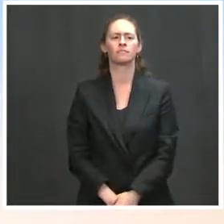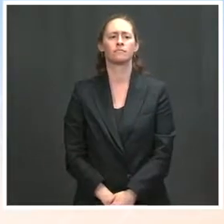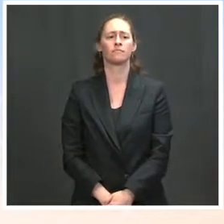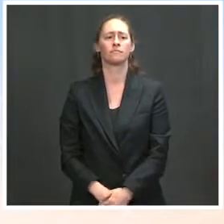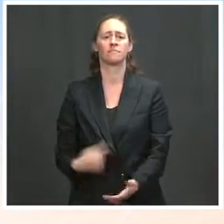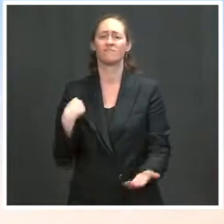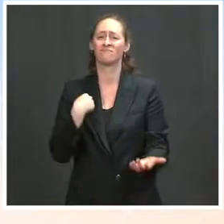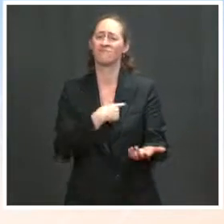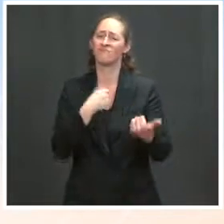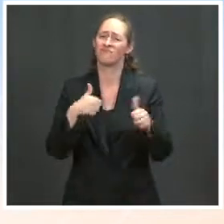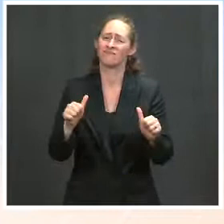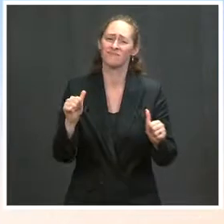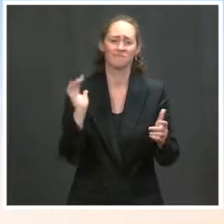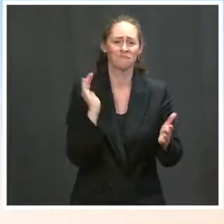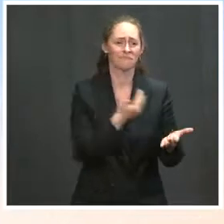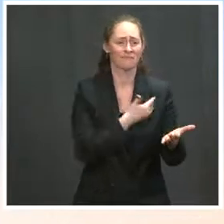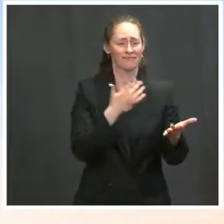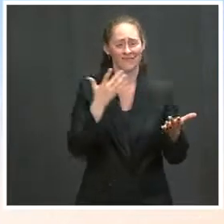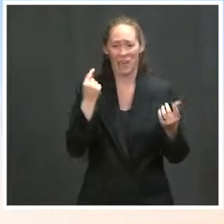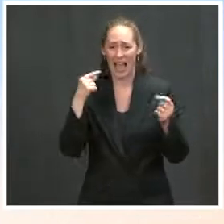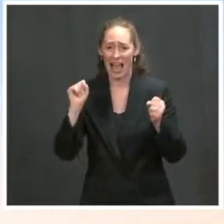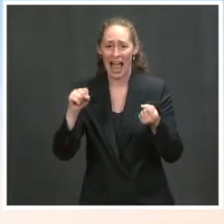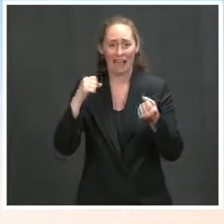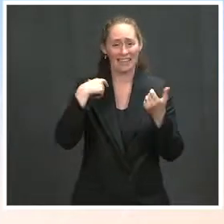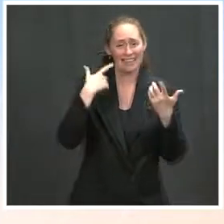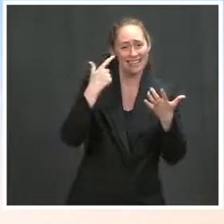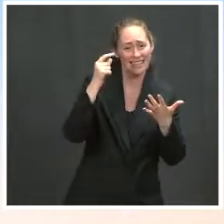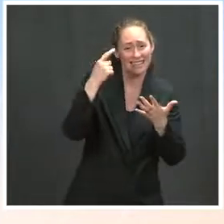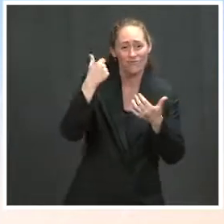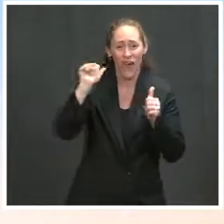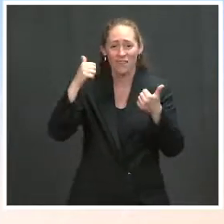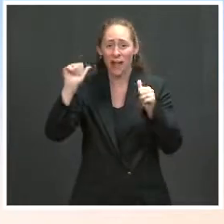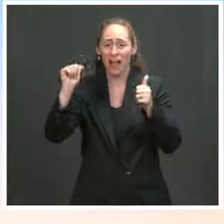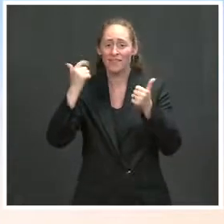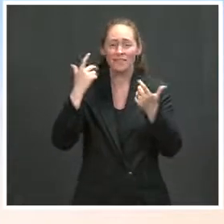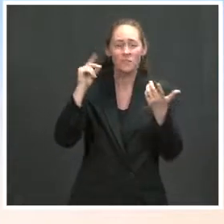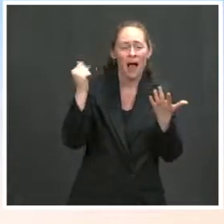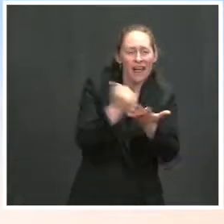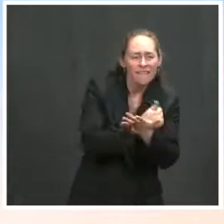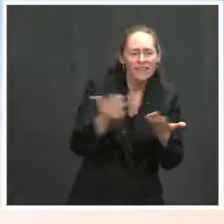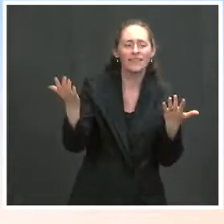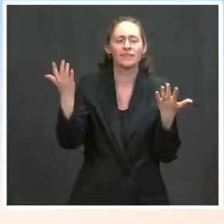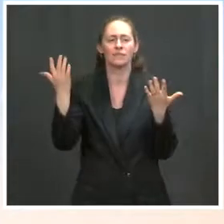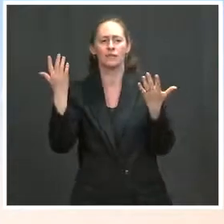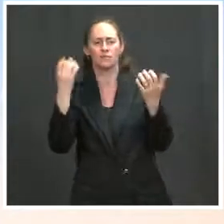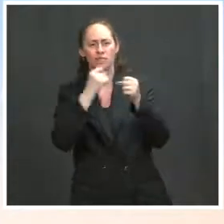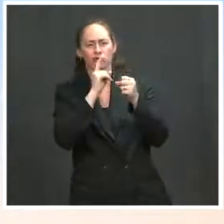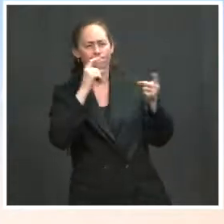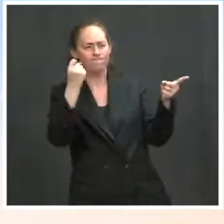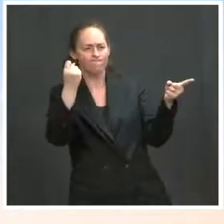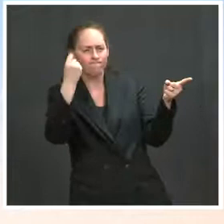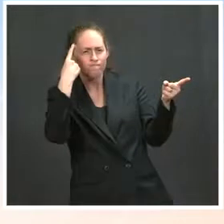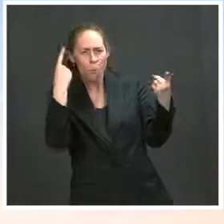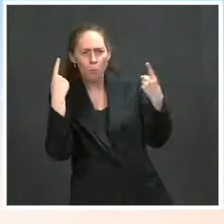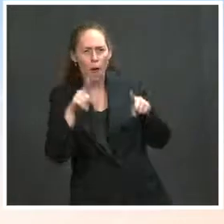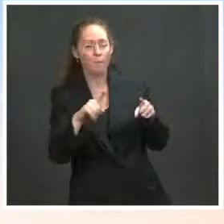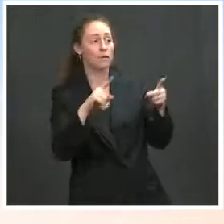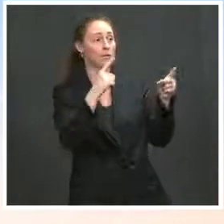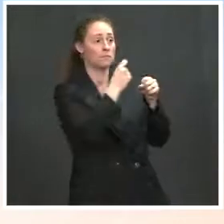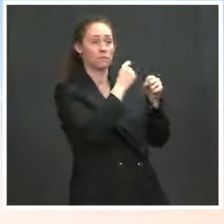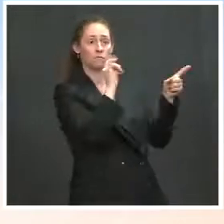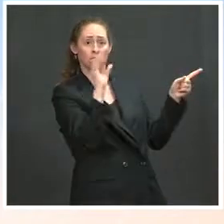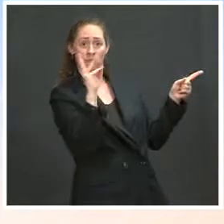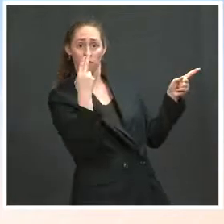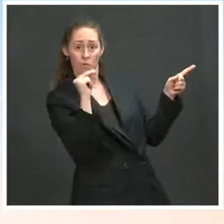domestically and internationally. That's why we've been so strong at ensuring that the WHO gets what it needs for a